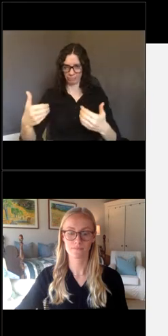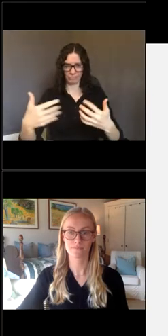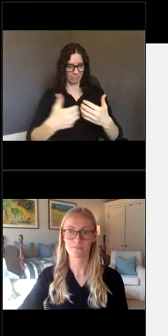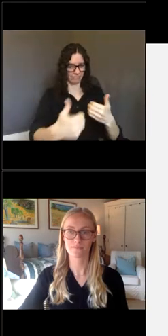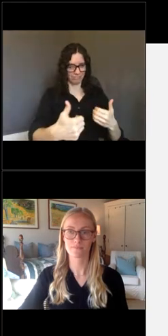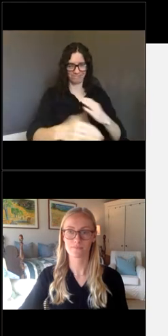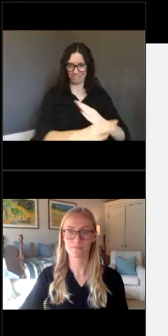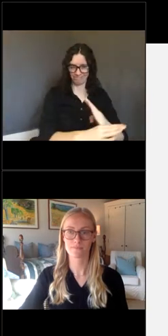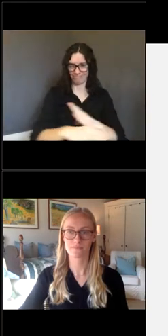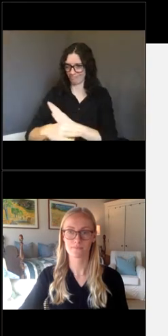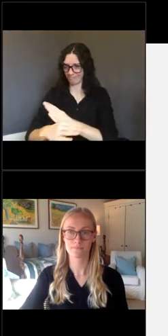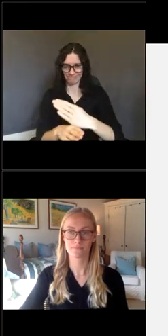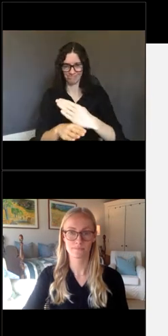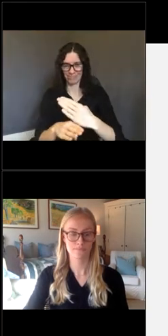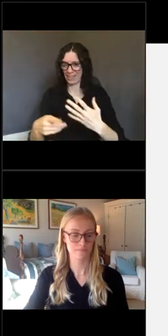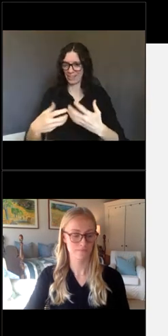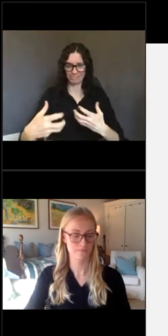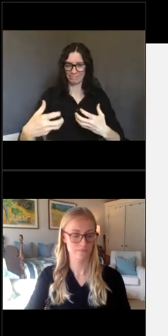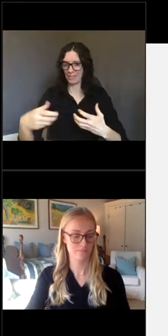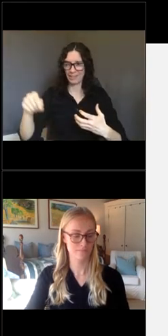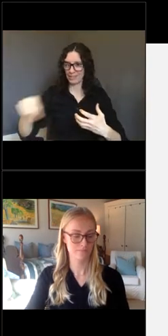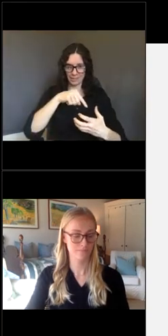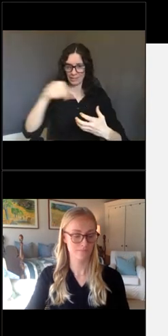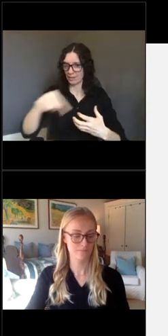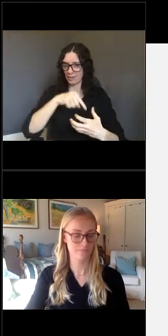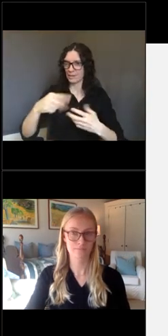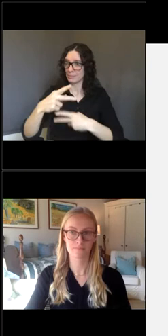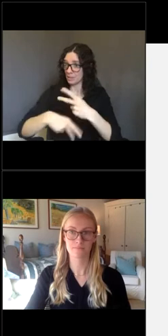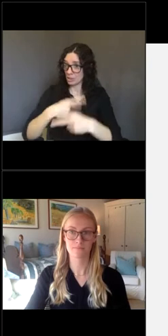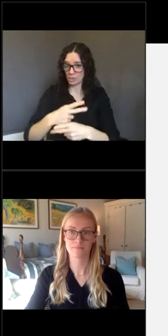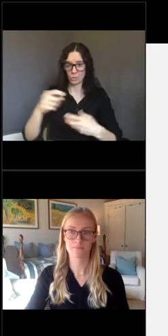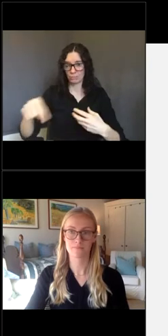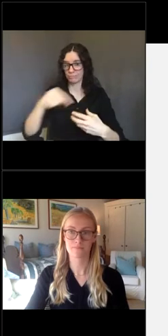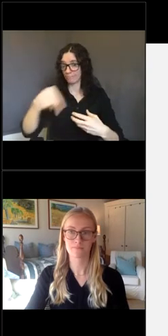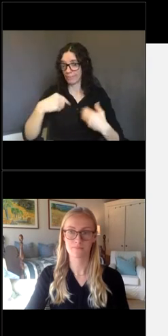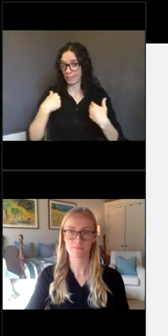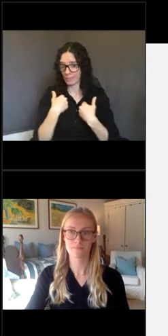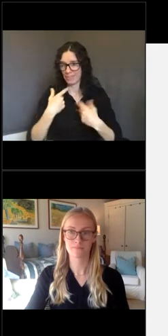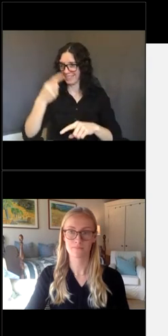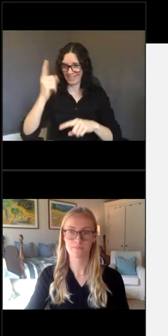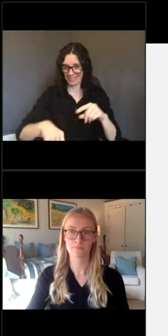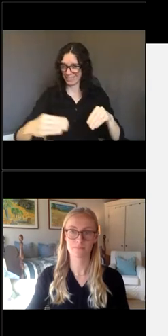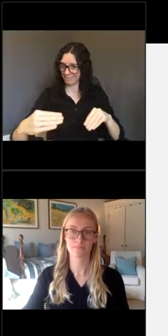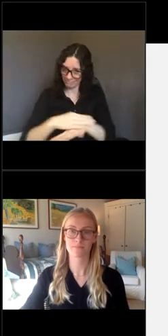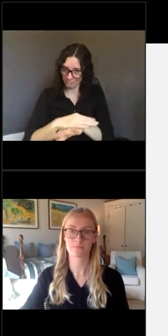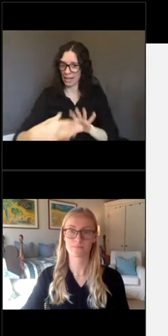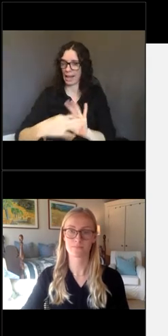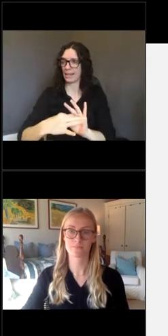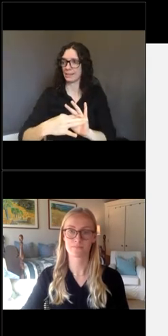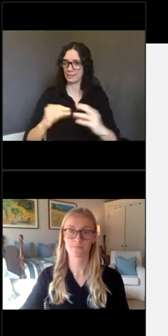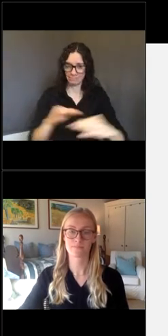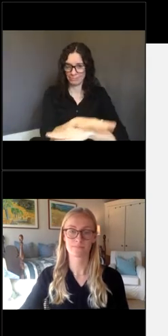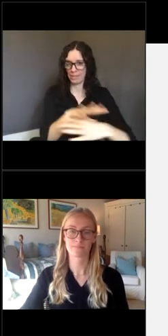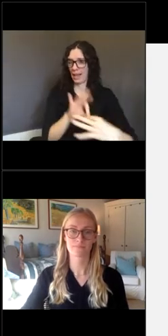and build again links between critical habitats and ecological processes.